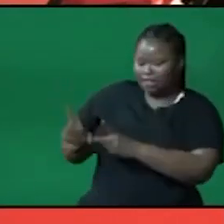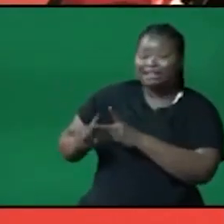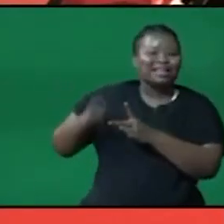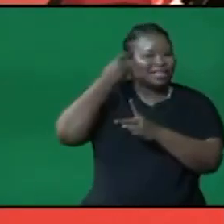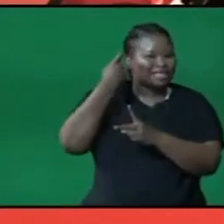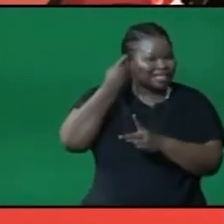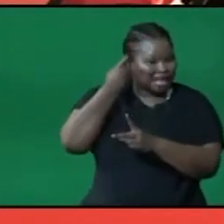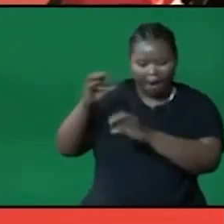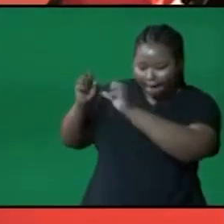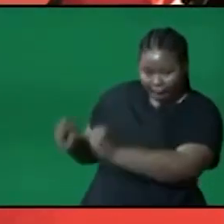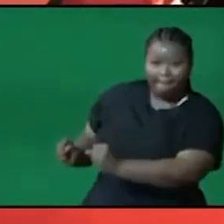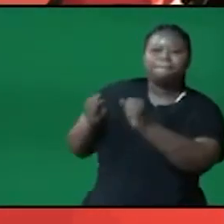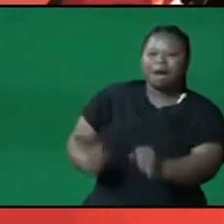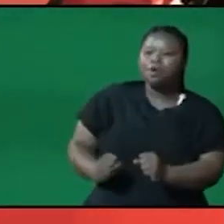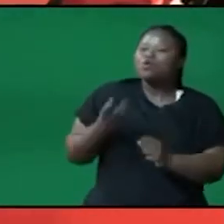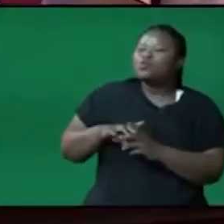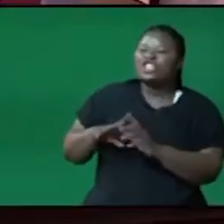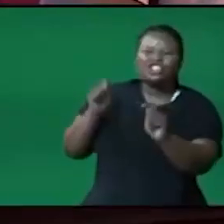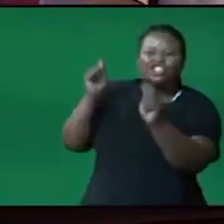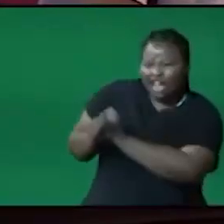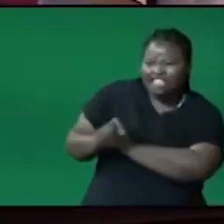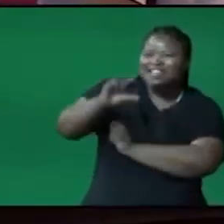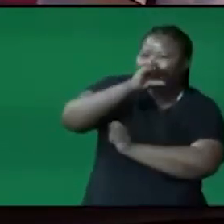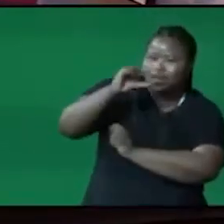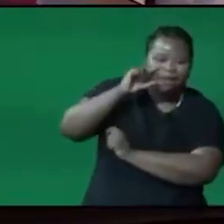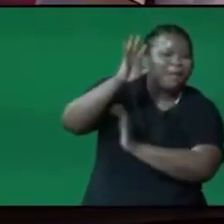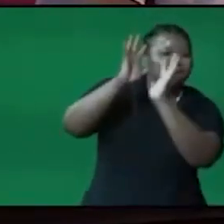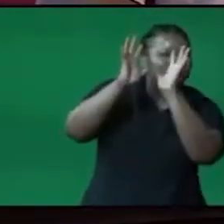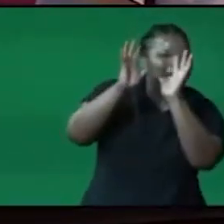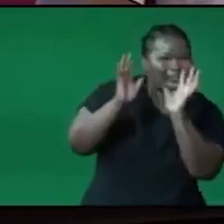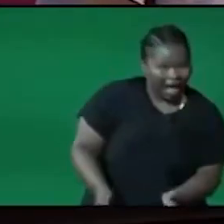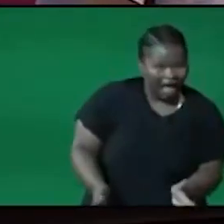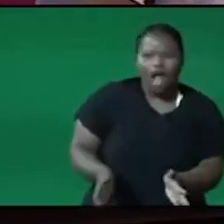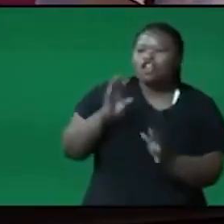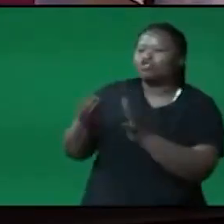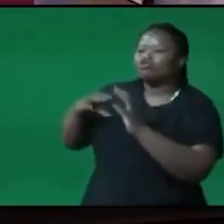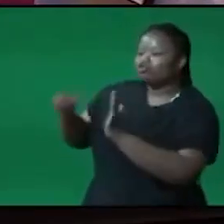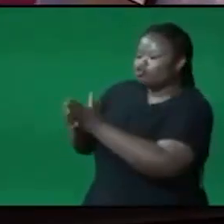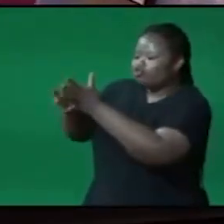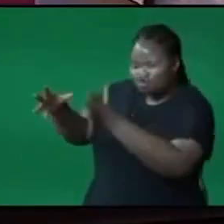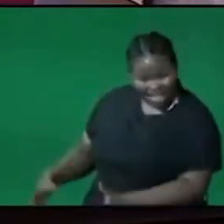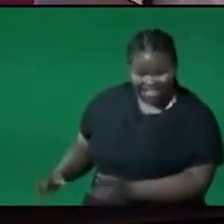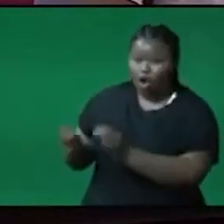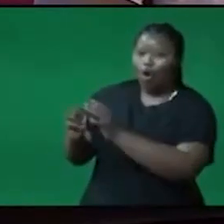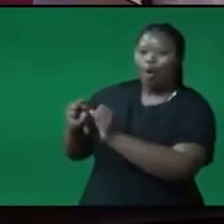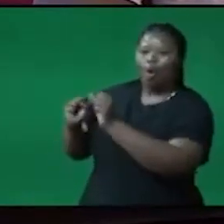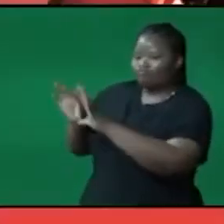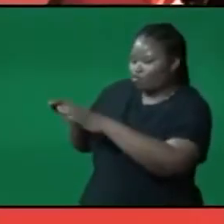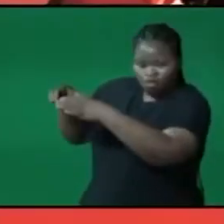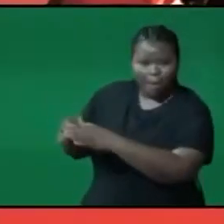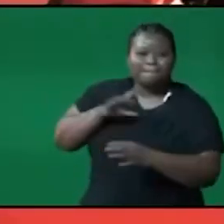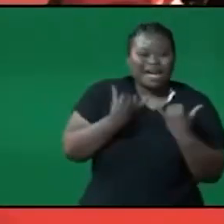secretary remains the secretary. We are just changing the name. They are no longer student command. They are a youth